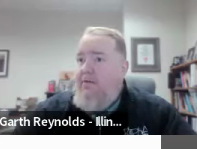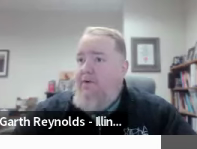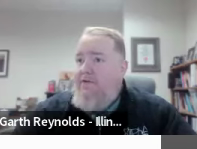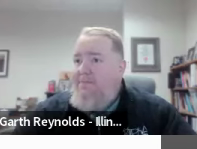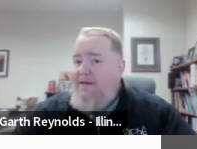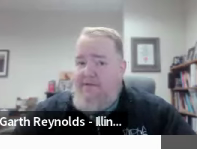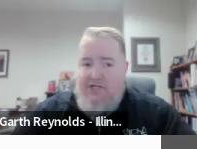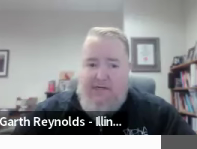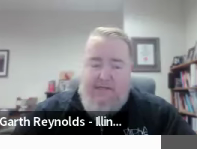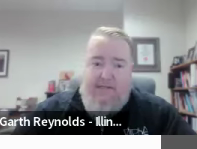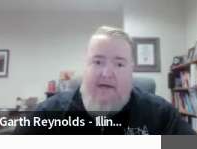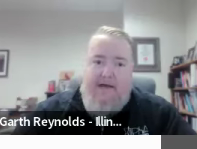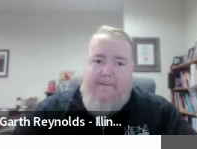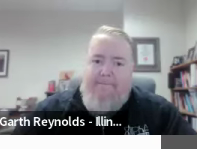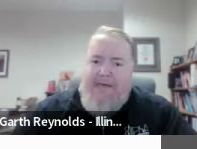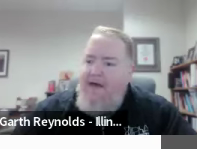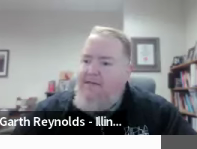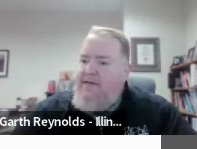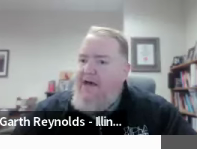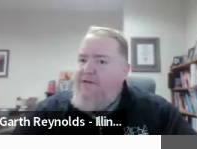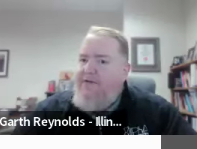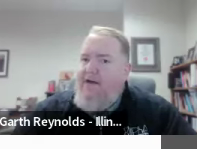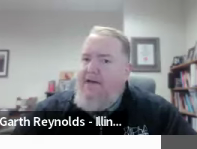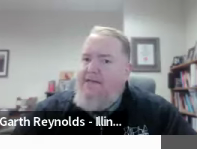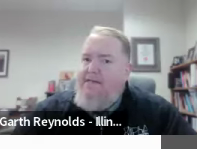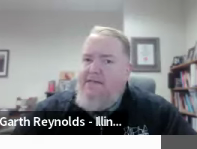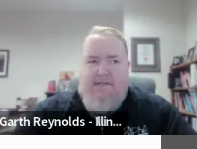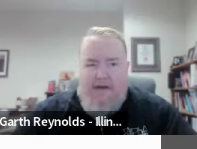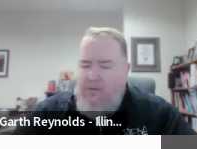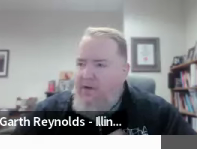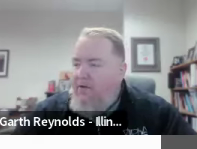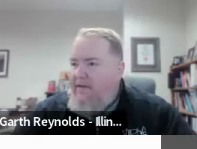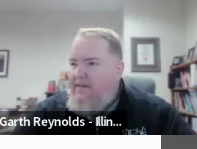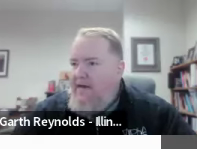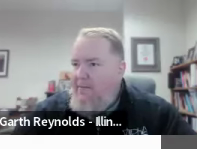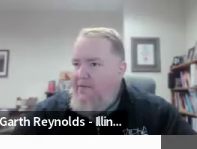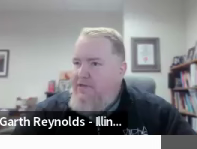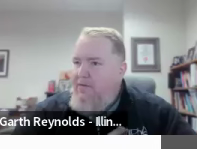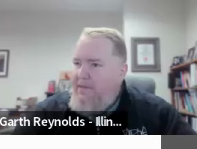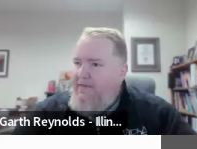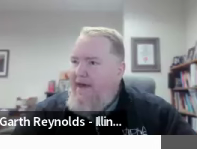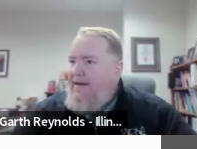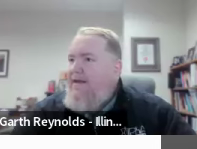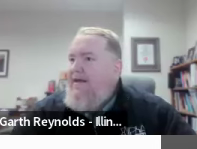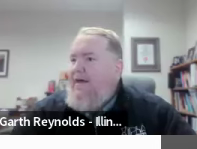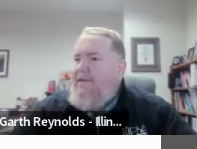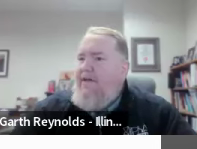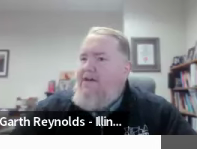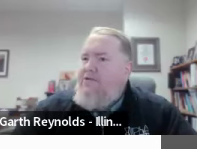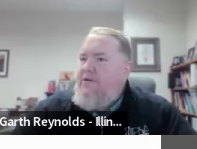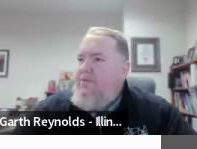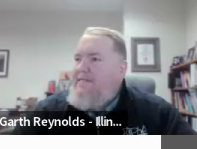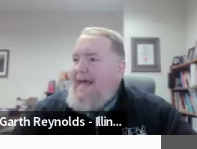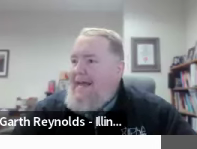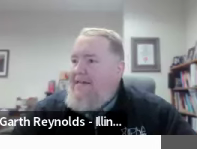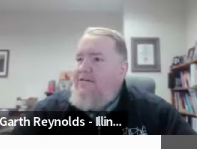our respective agendas. Because in House healthcare licenses, I don't recall the exact number this year, but they've had, I believe